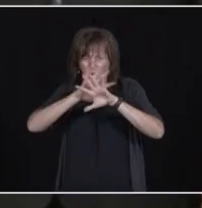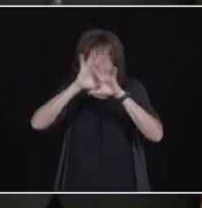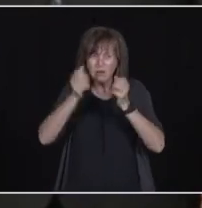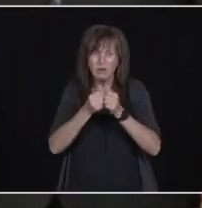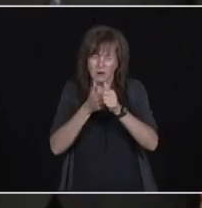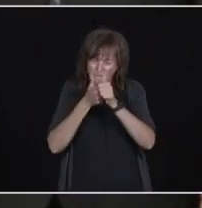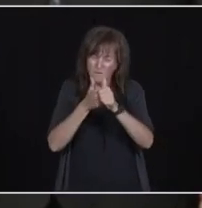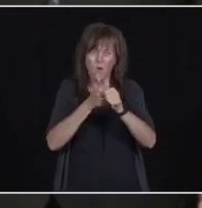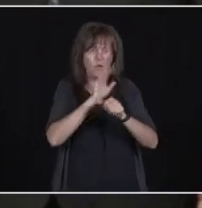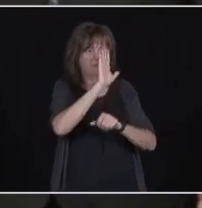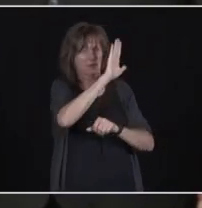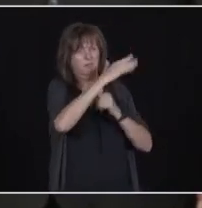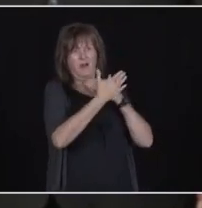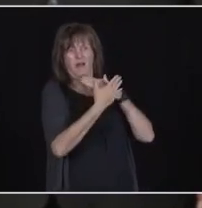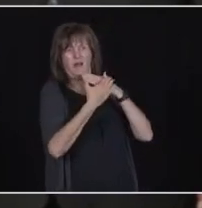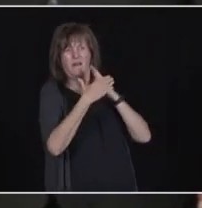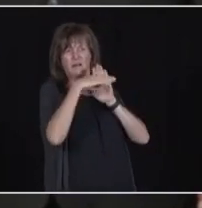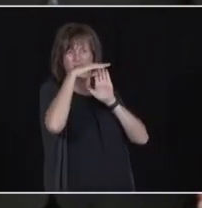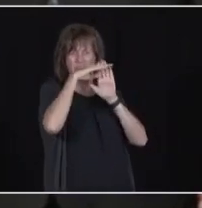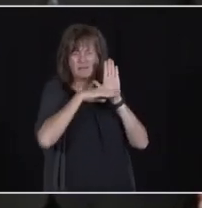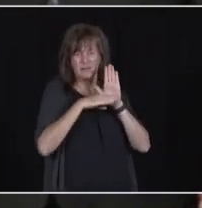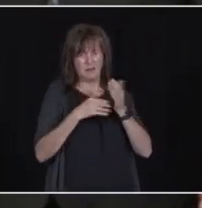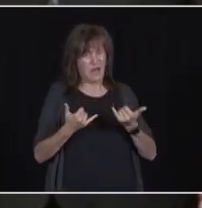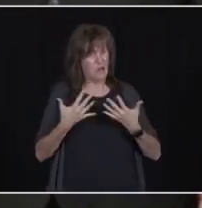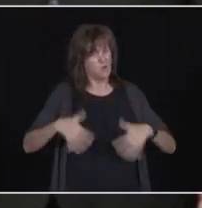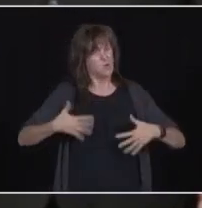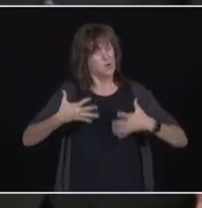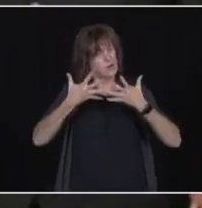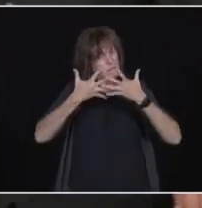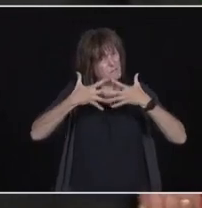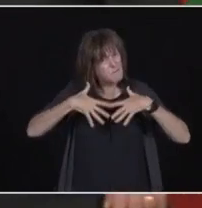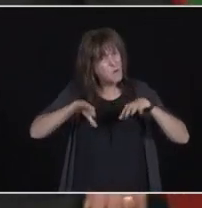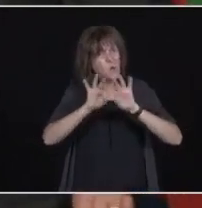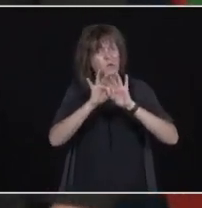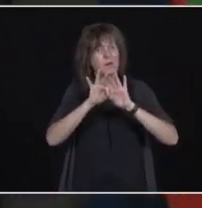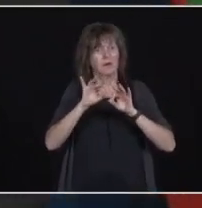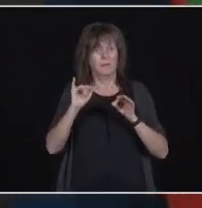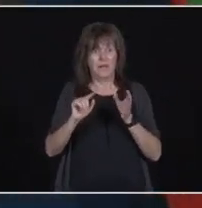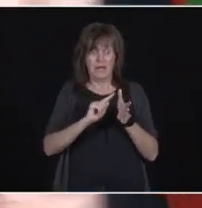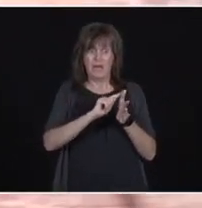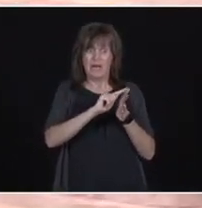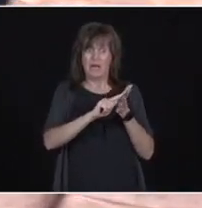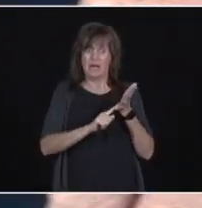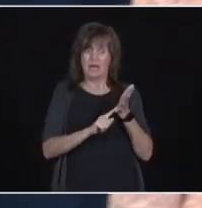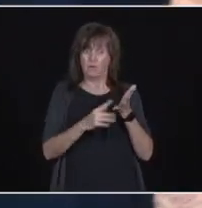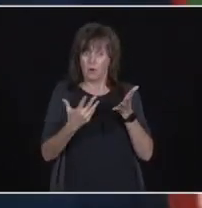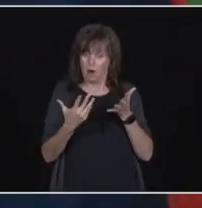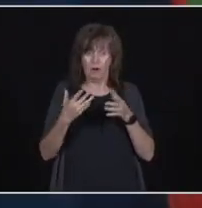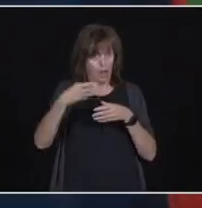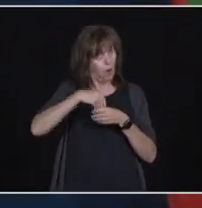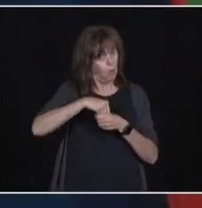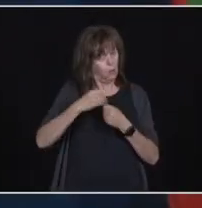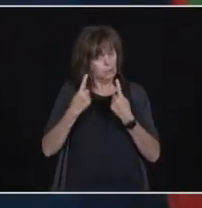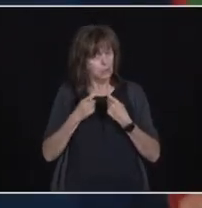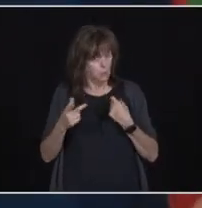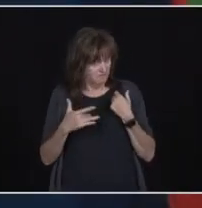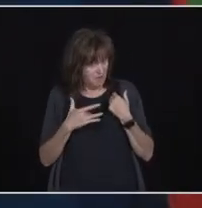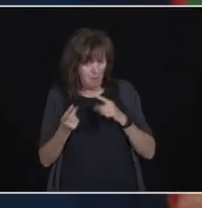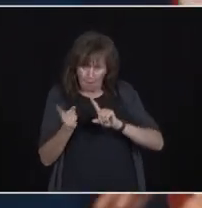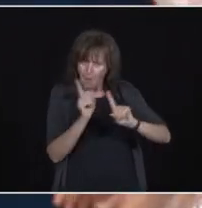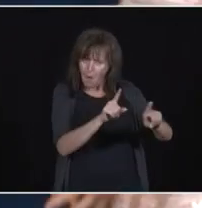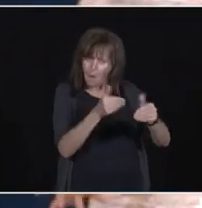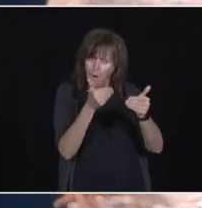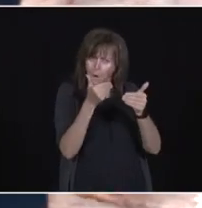important than ever now. And testing is included in that as well. Last question. The last question comes